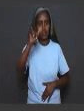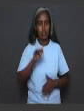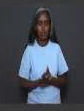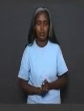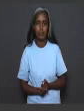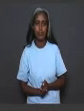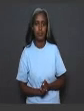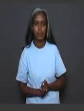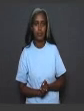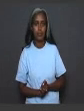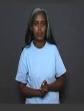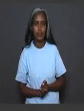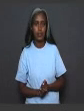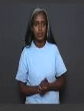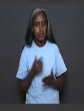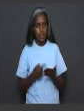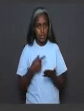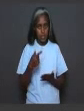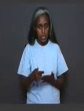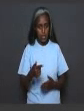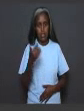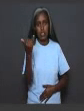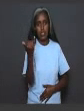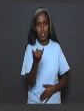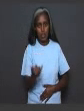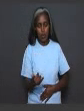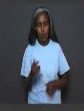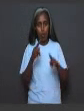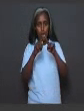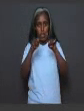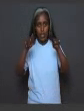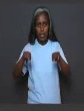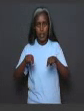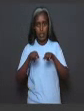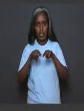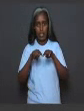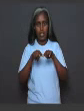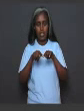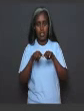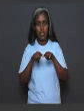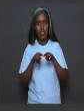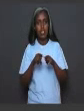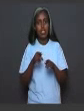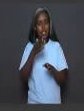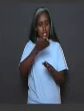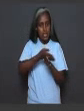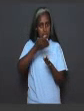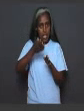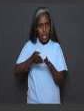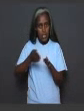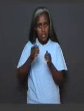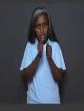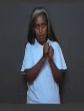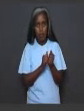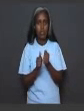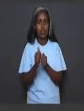y-axis. Then draw a rectangle whose sides pass through